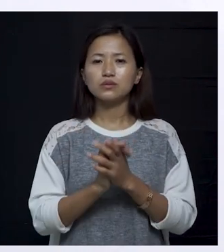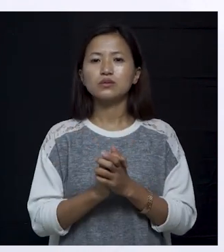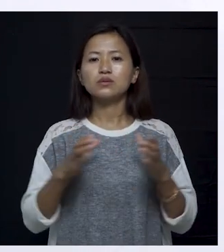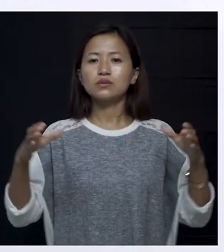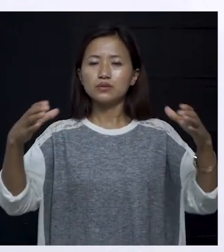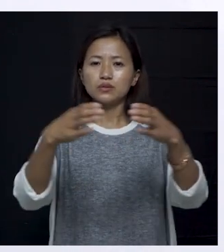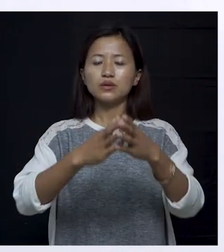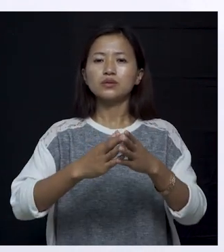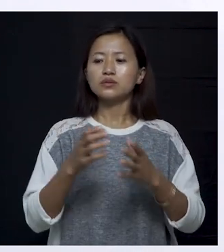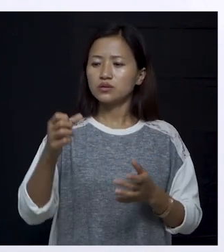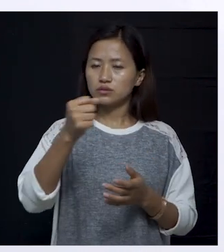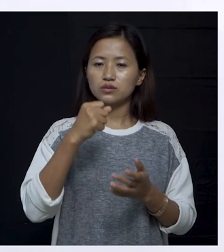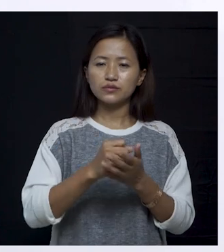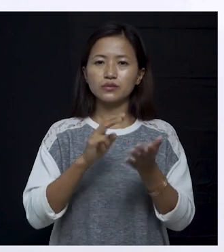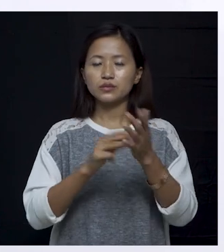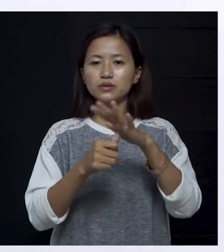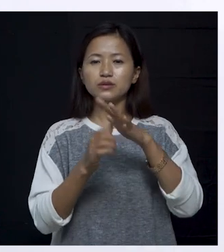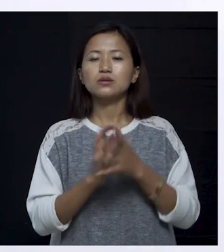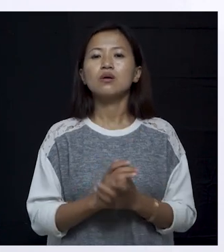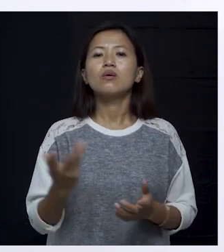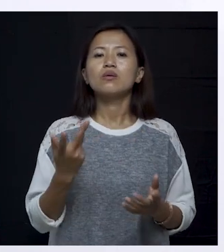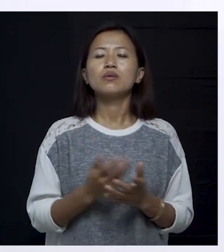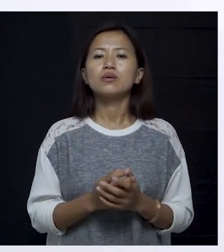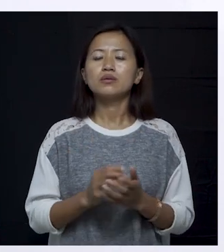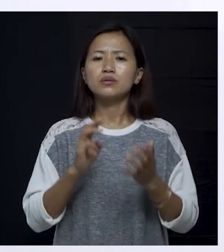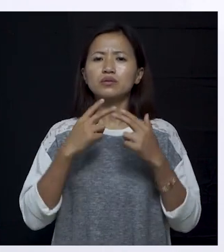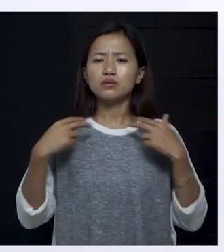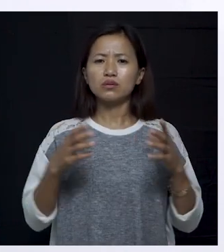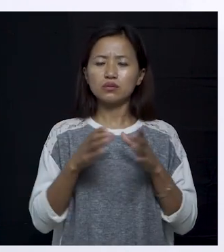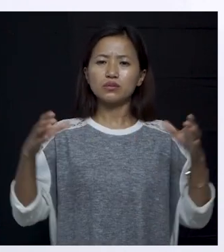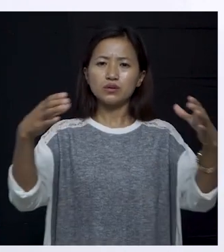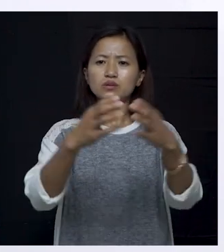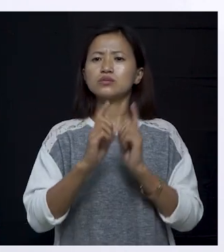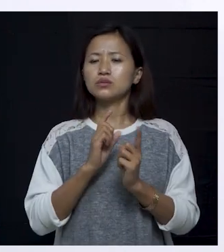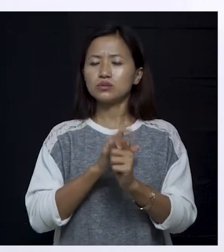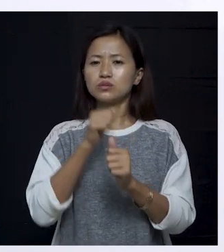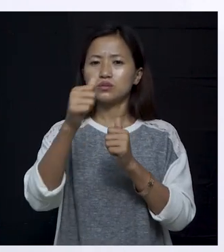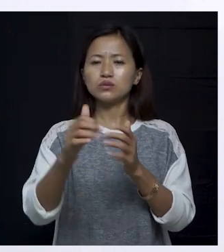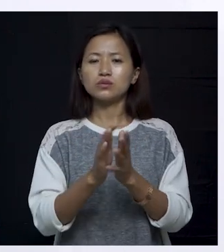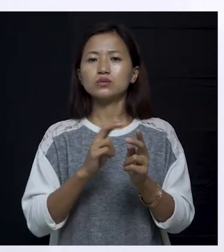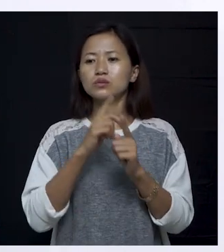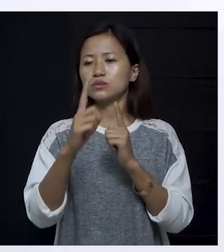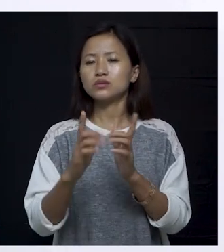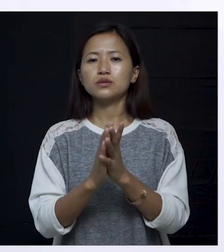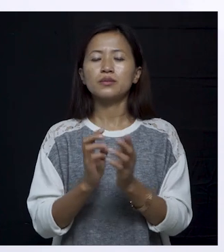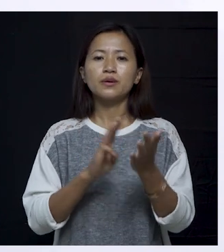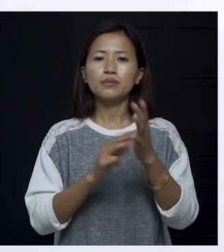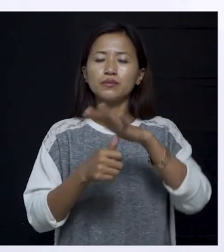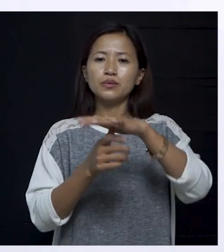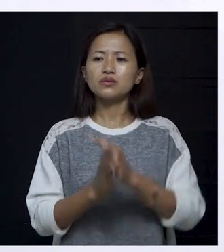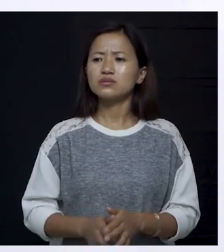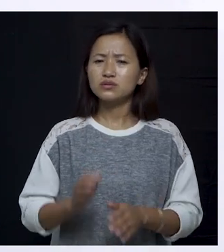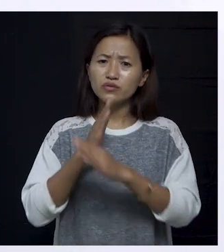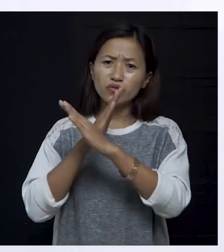the control of the minister, what can happen is, the court may be partial towards the minister, right? And so to